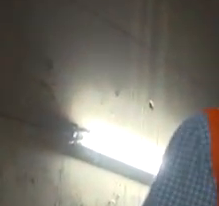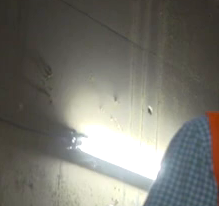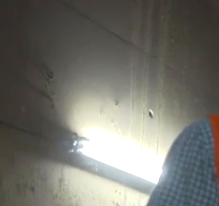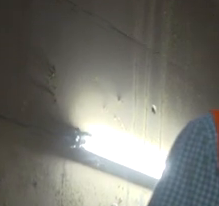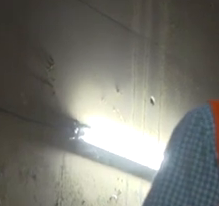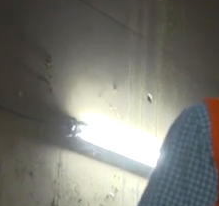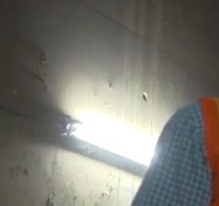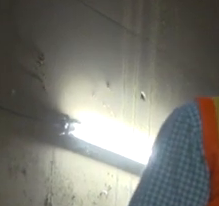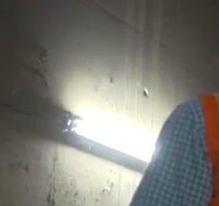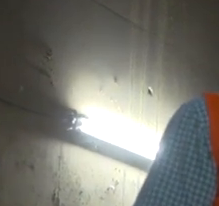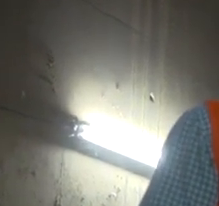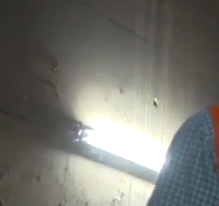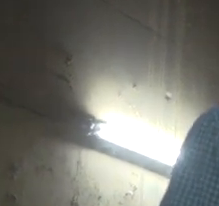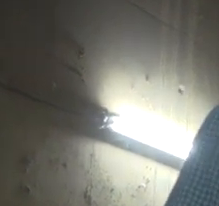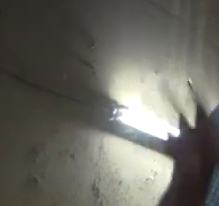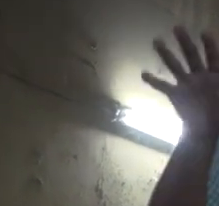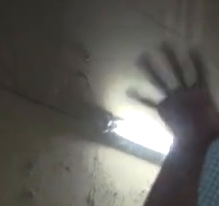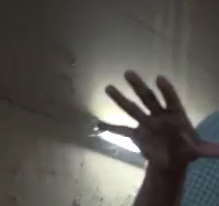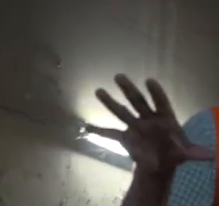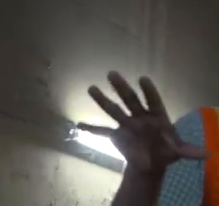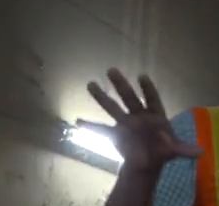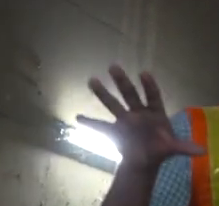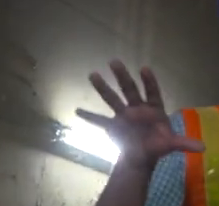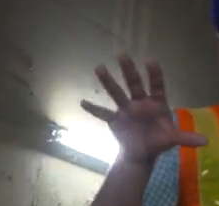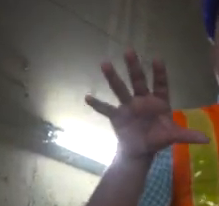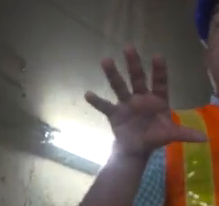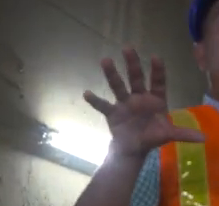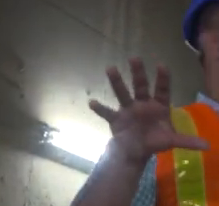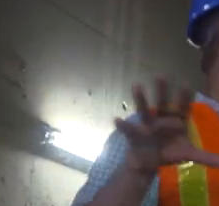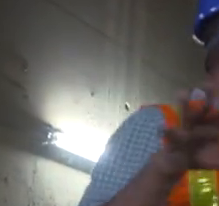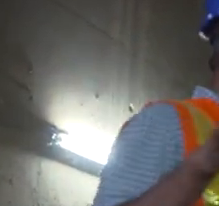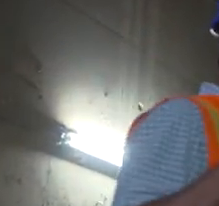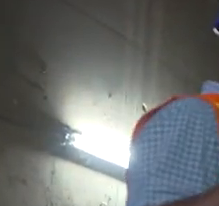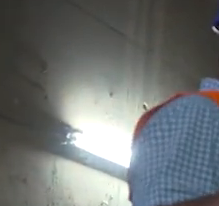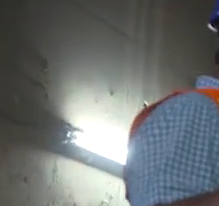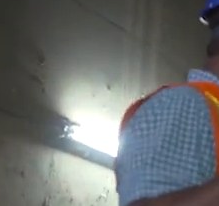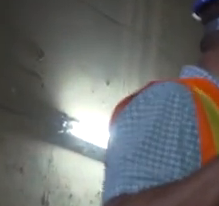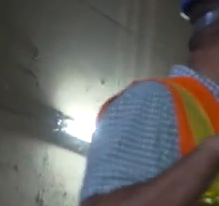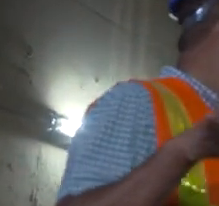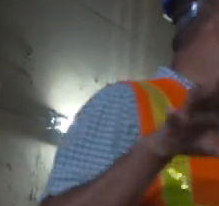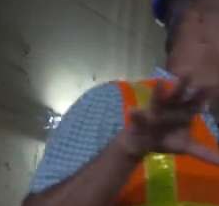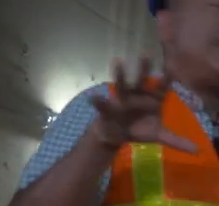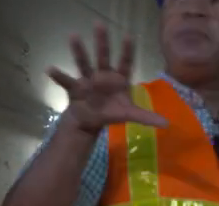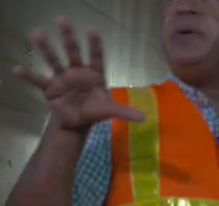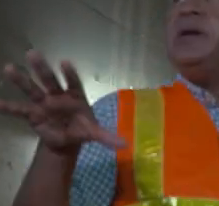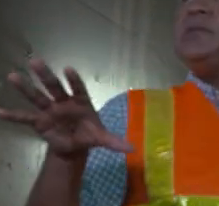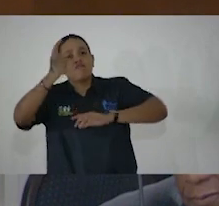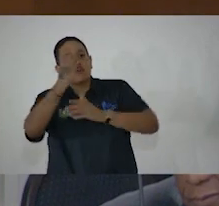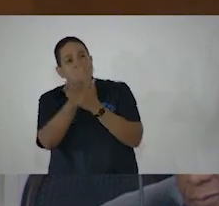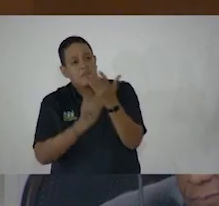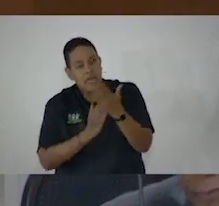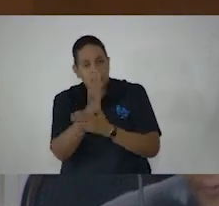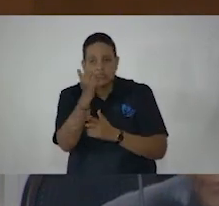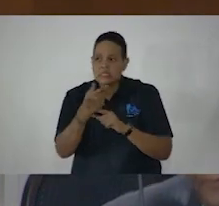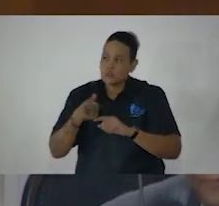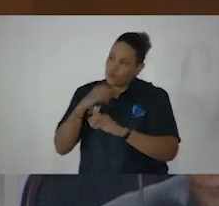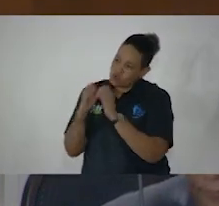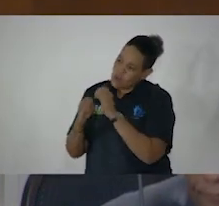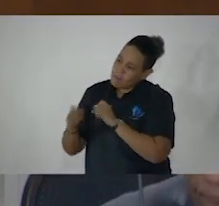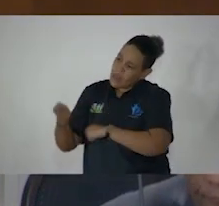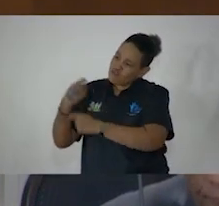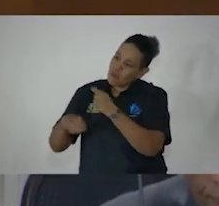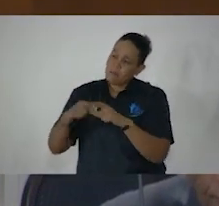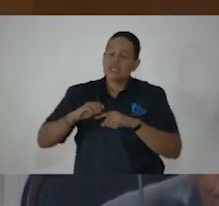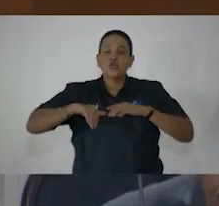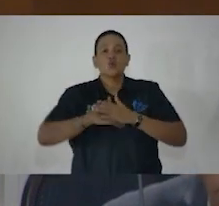in no uncertain terms. And so we addressed the water infiltration in the first phase. We repaired and placed in